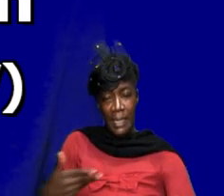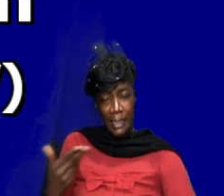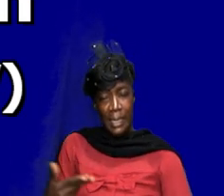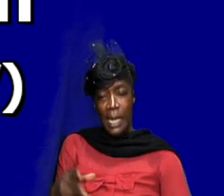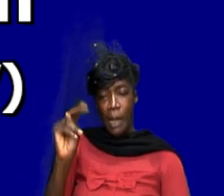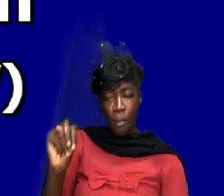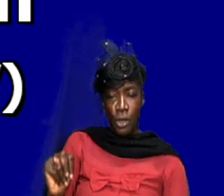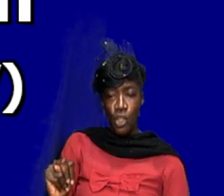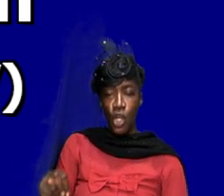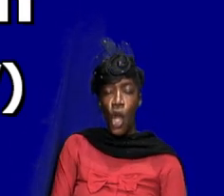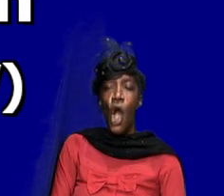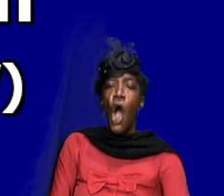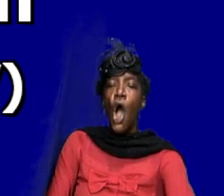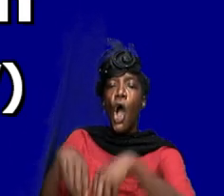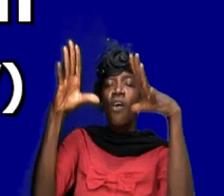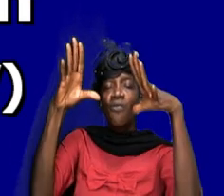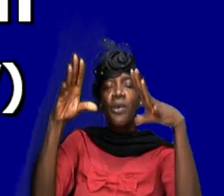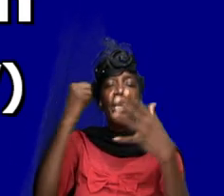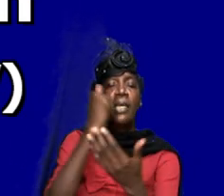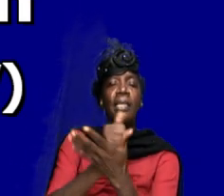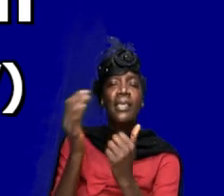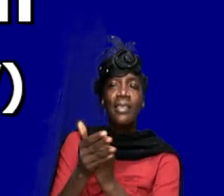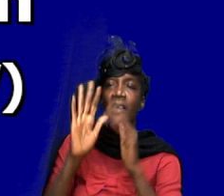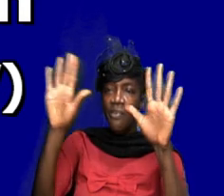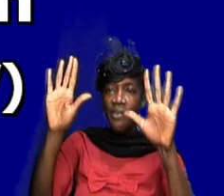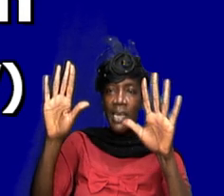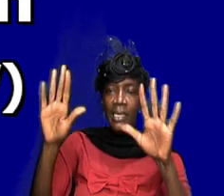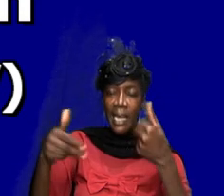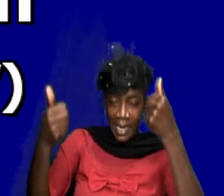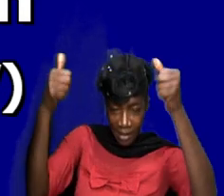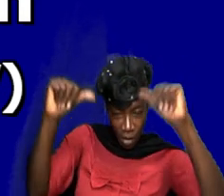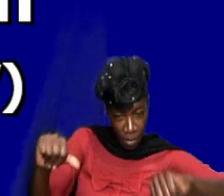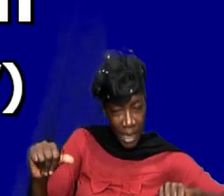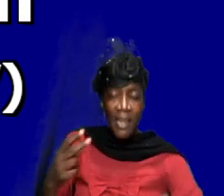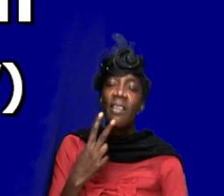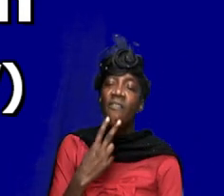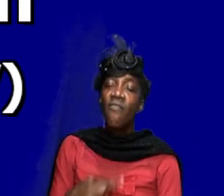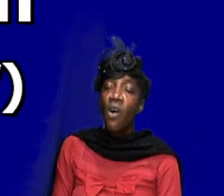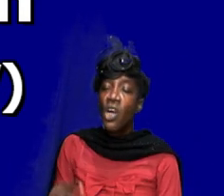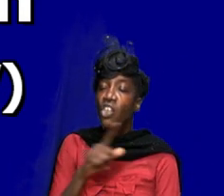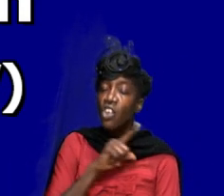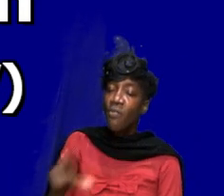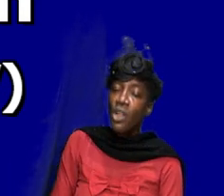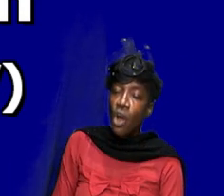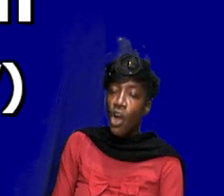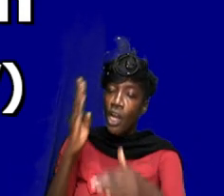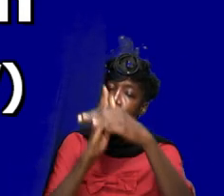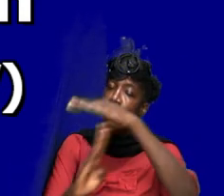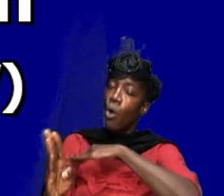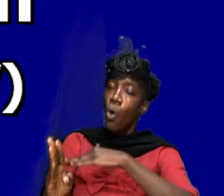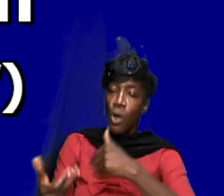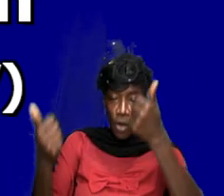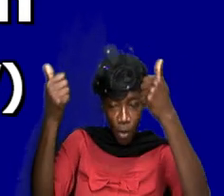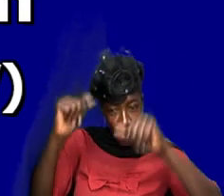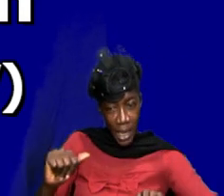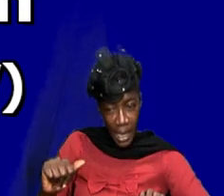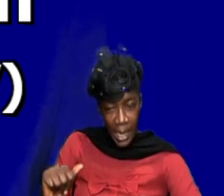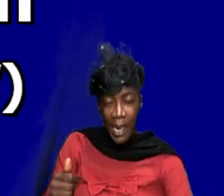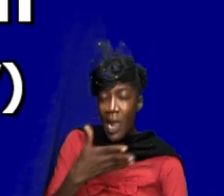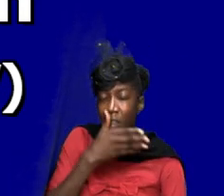offering and sacrifices as in obeying the voice of the Lord? Behold, to obey is better